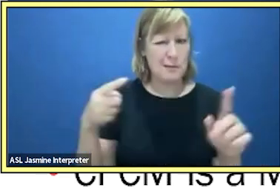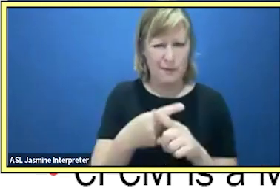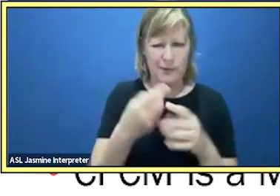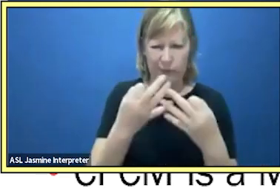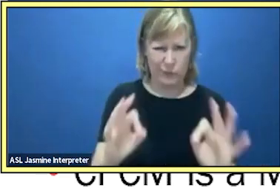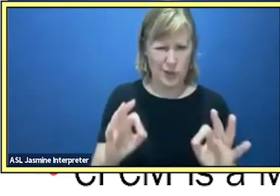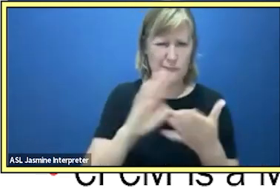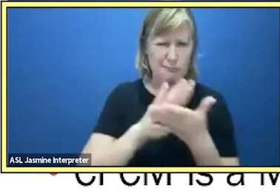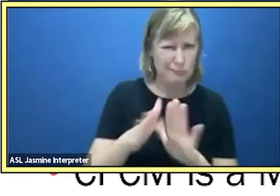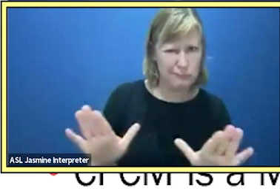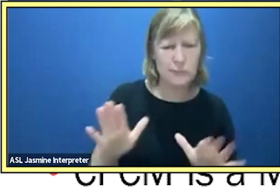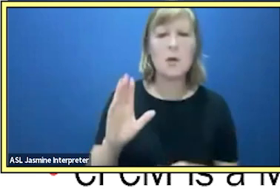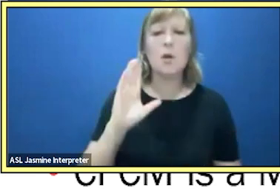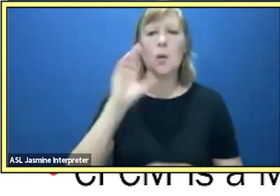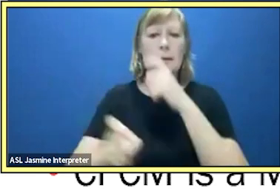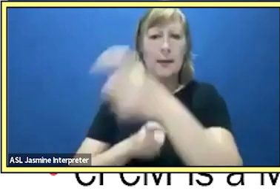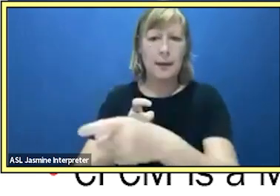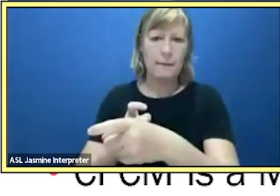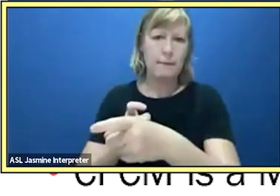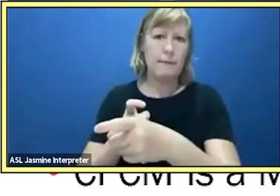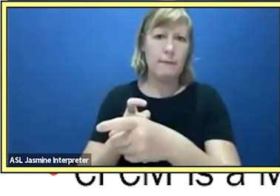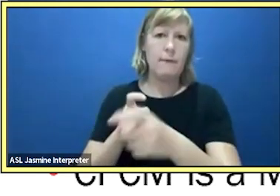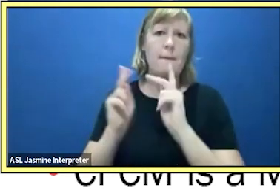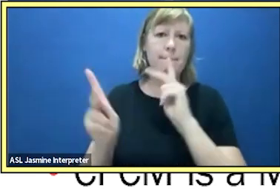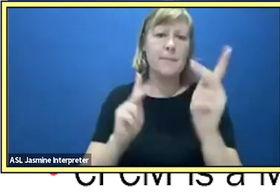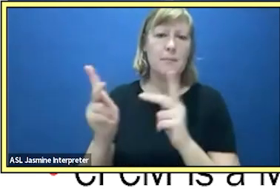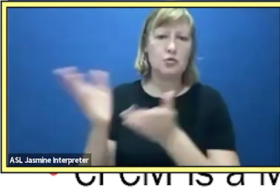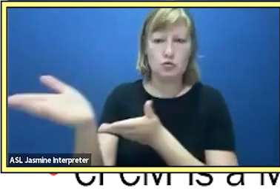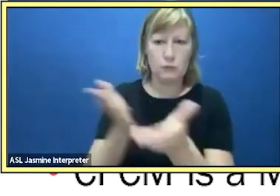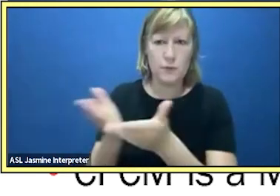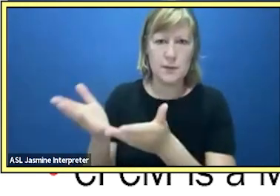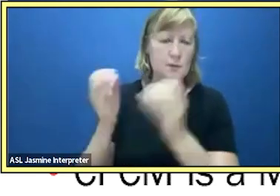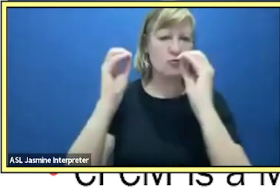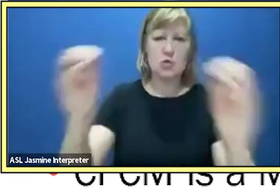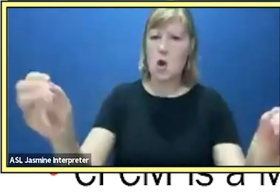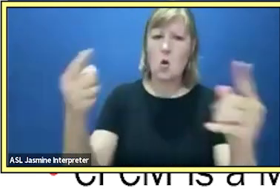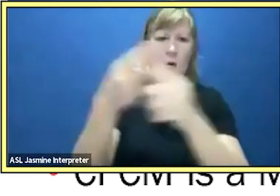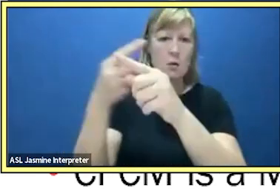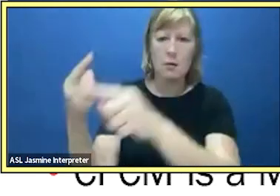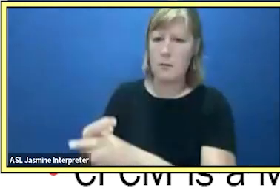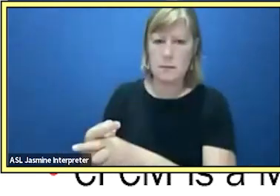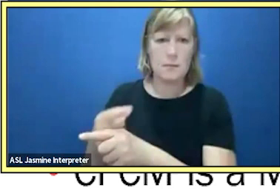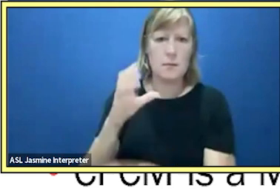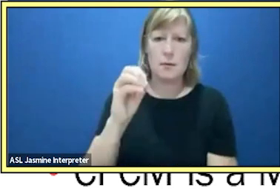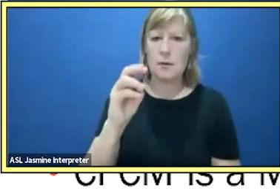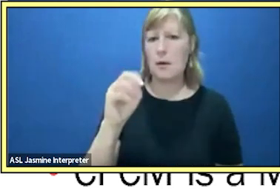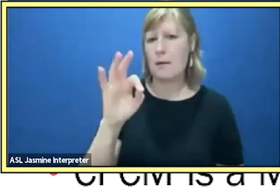is that folks would receive case management that is free of all conflict, meaning